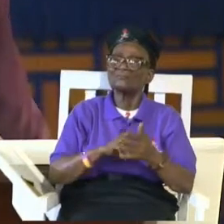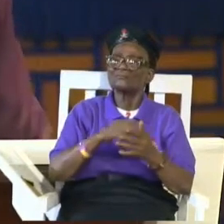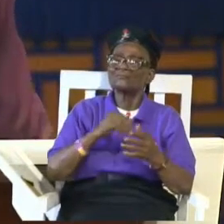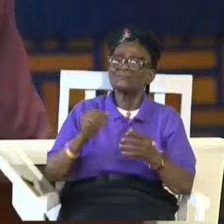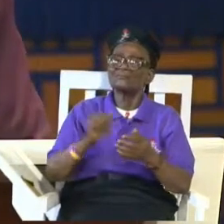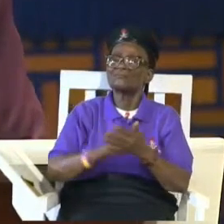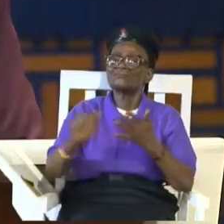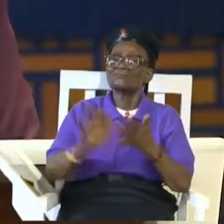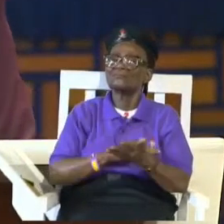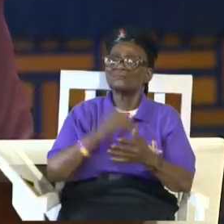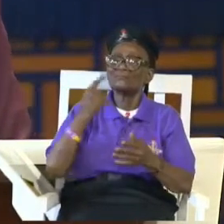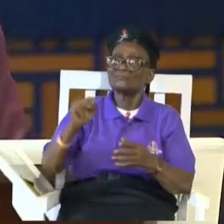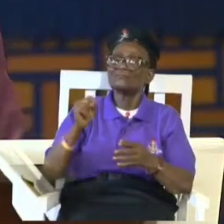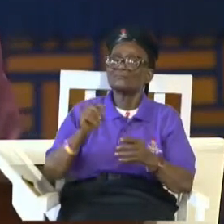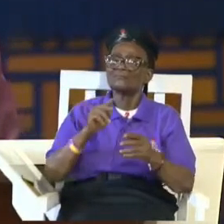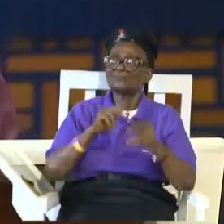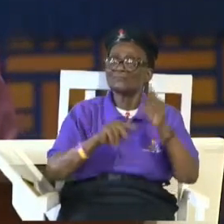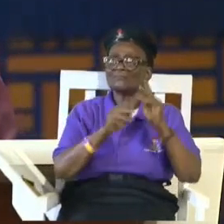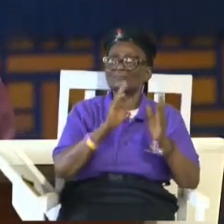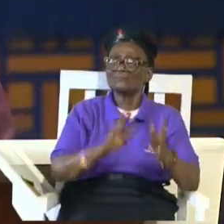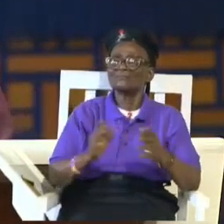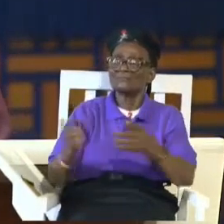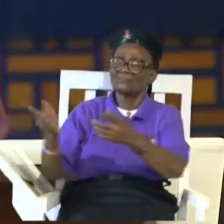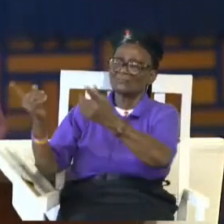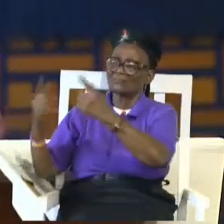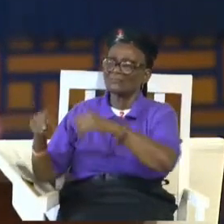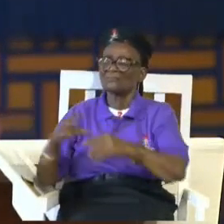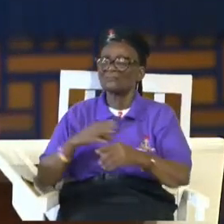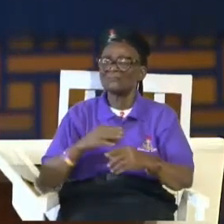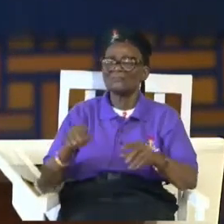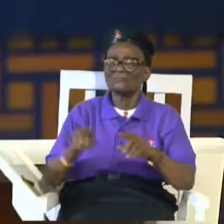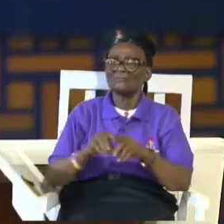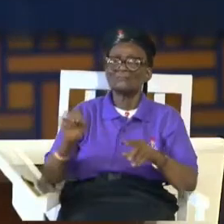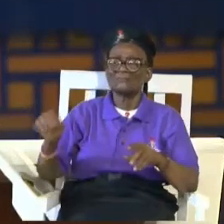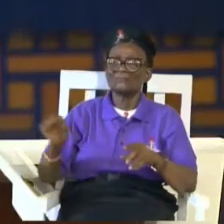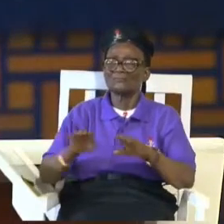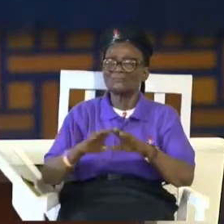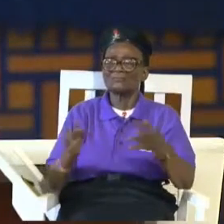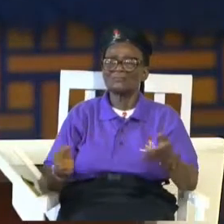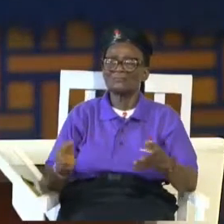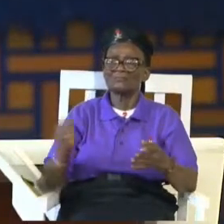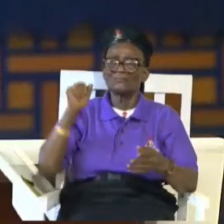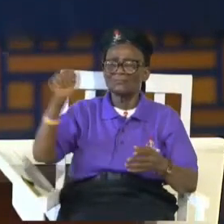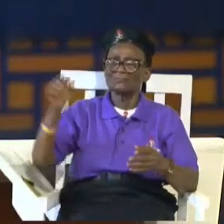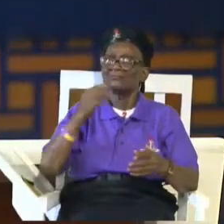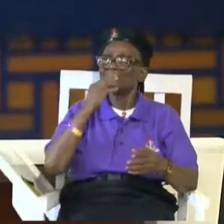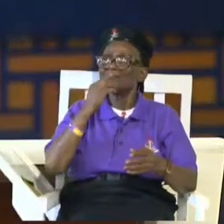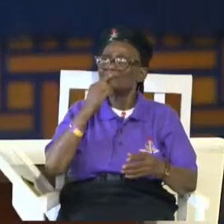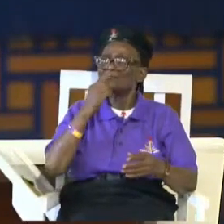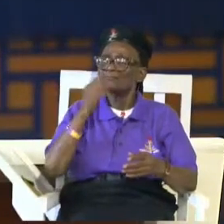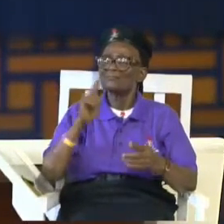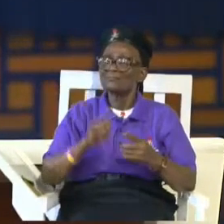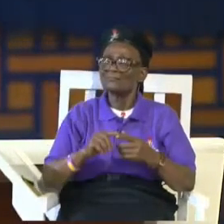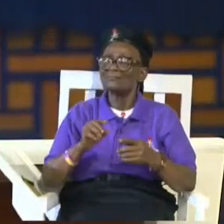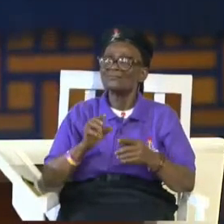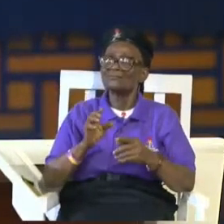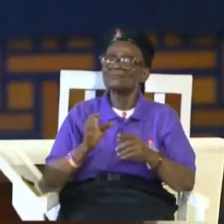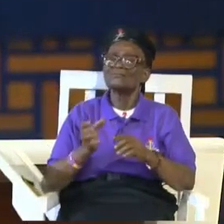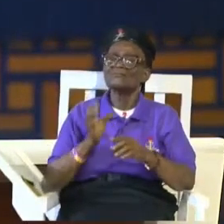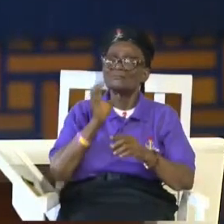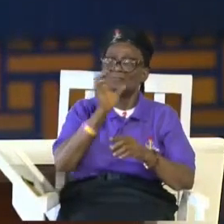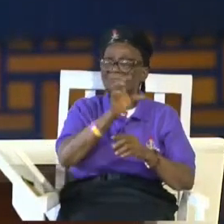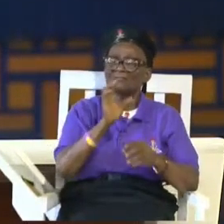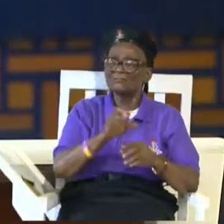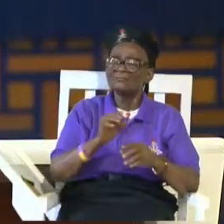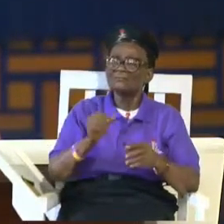The prophet came. As he opened his mouth to curse, blessings began to